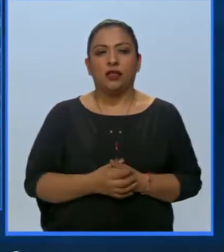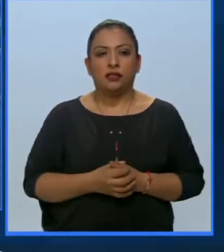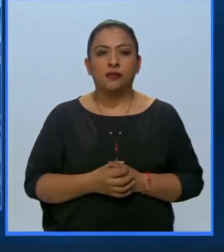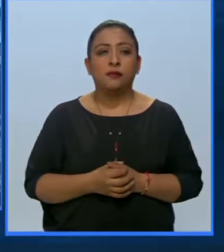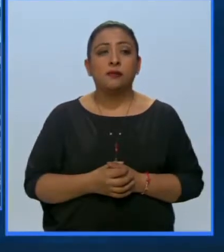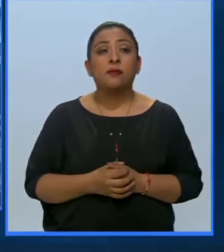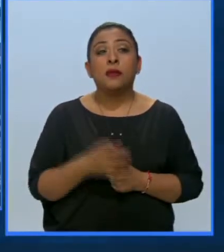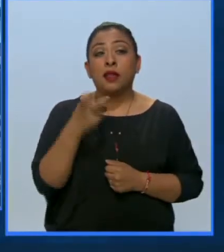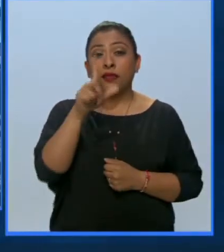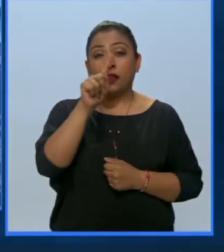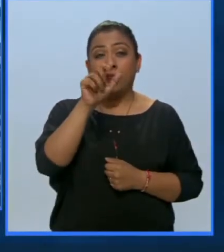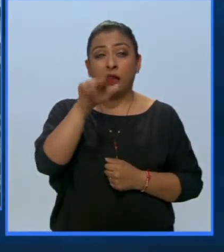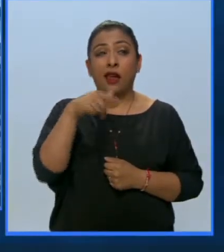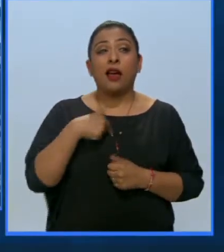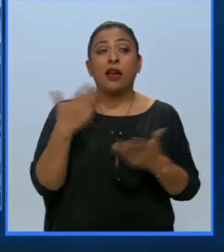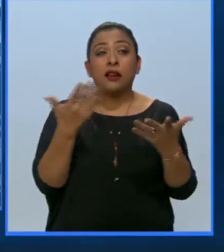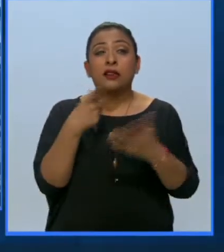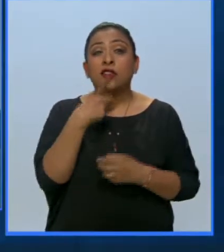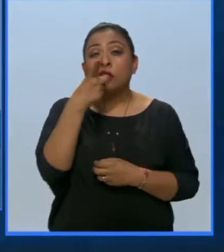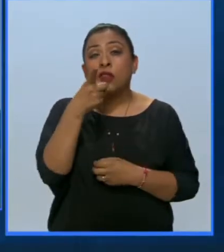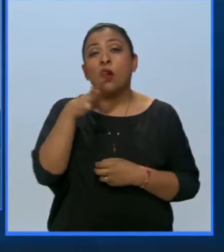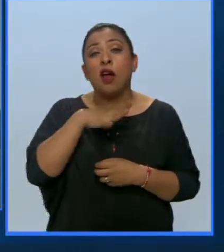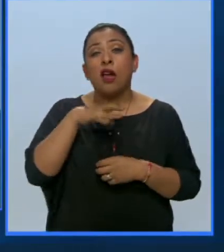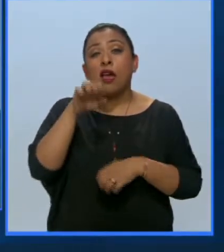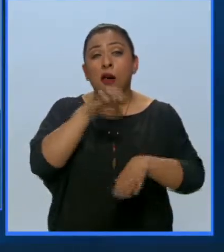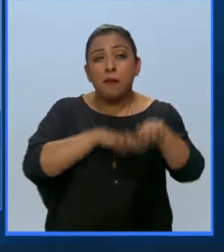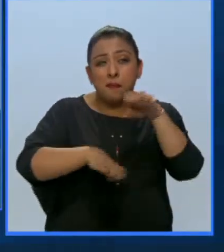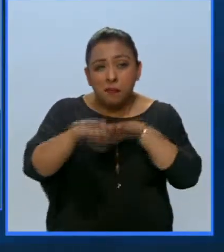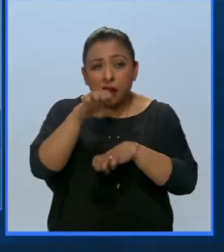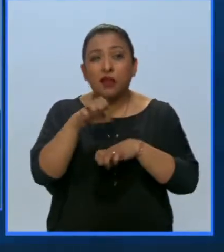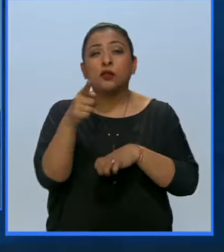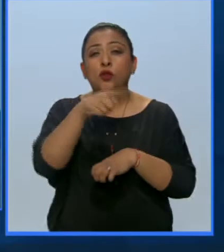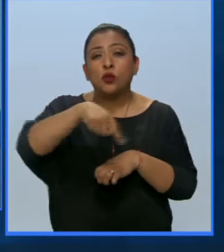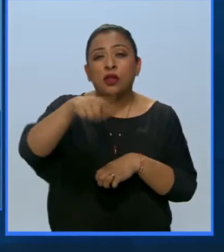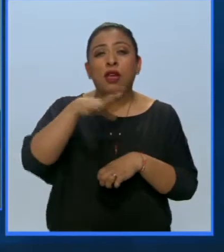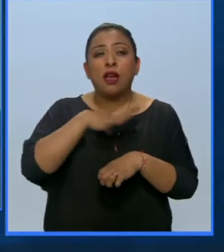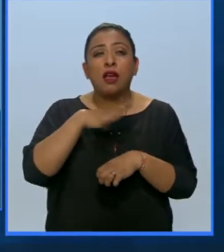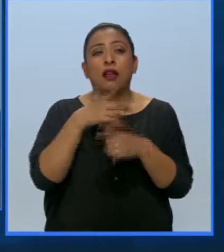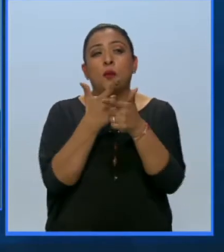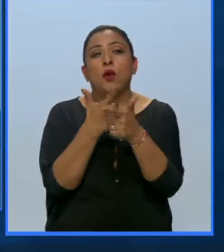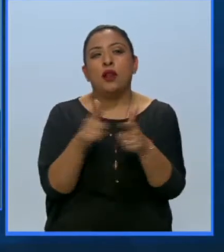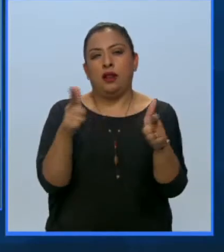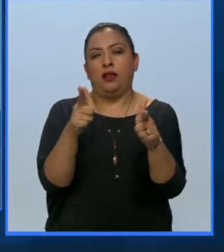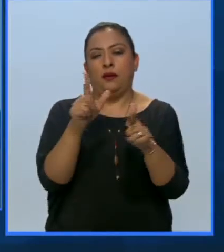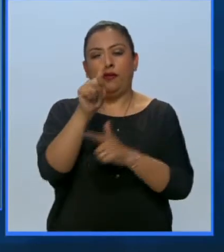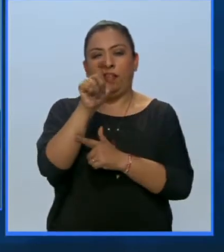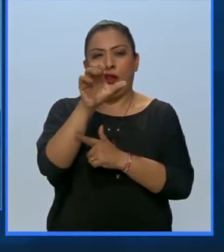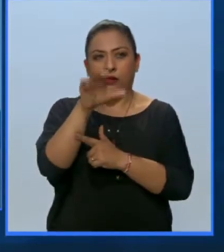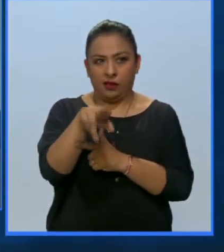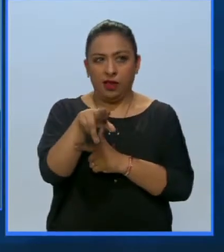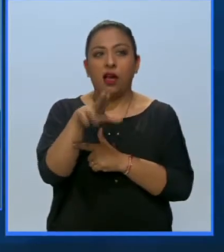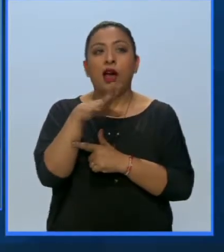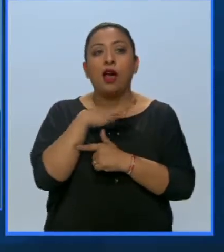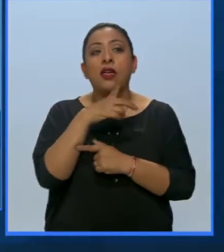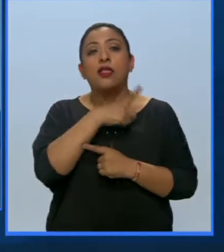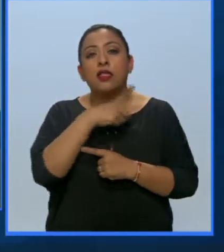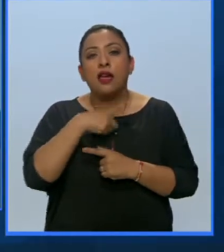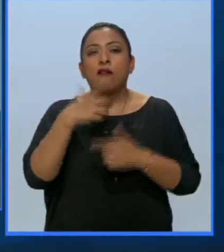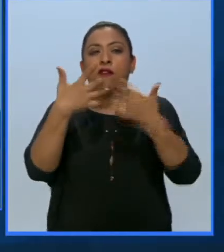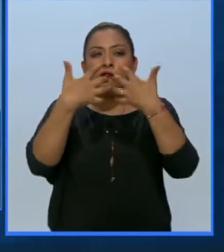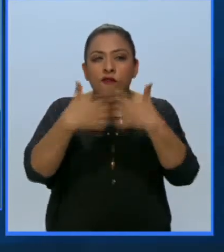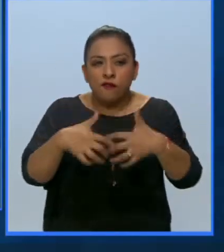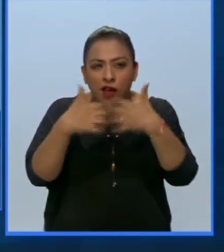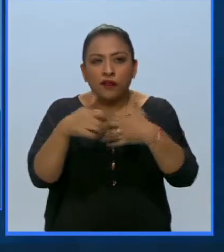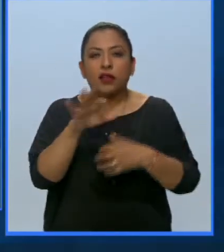say. Is it tells companies that you're going to have free trade forever, and therefore you can build factories and you don't